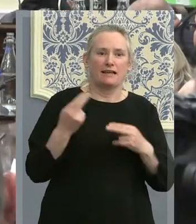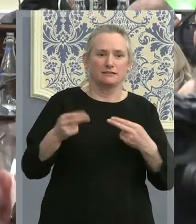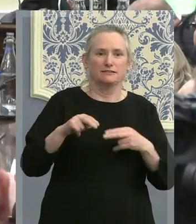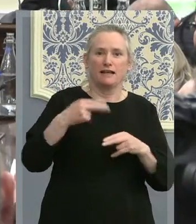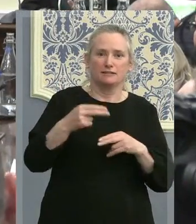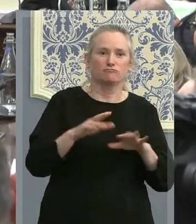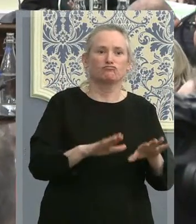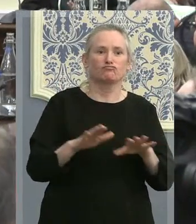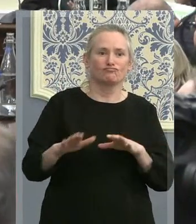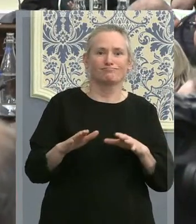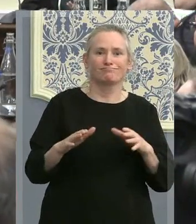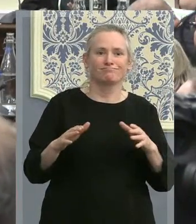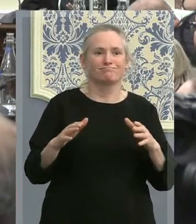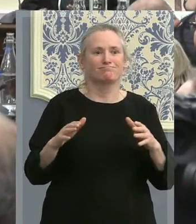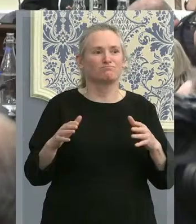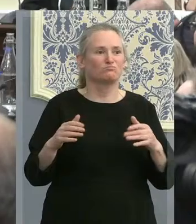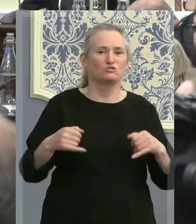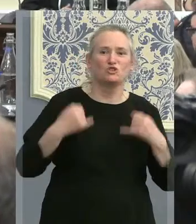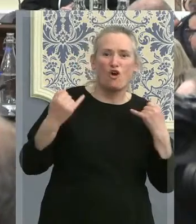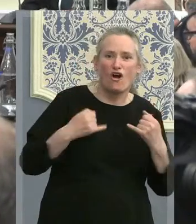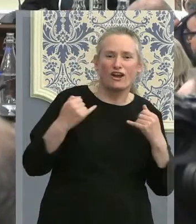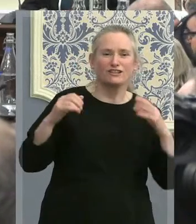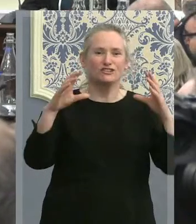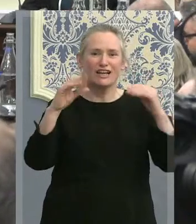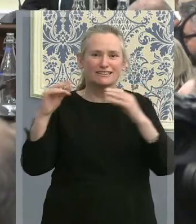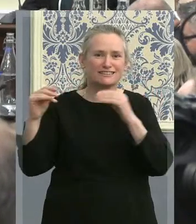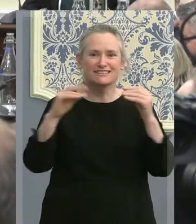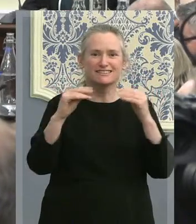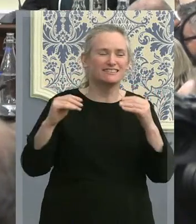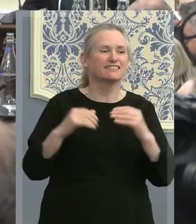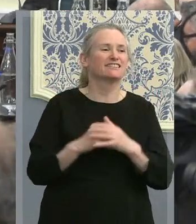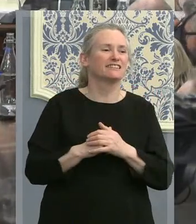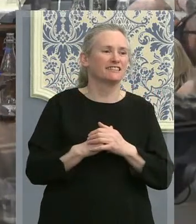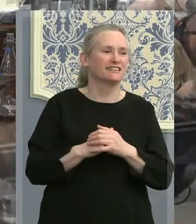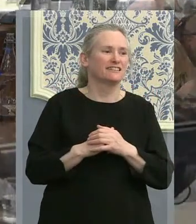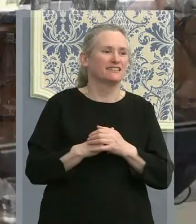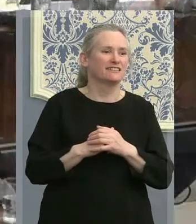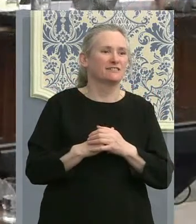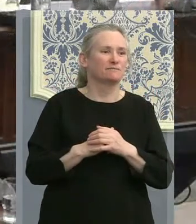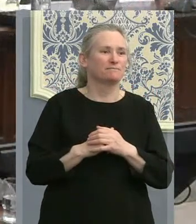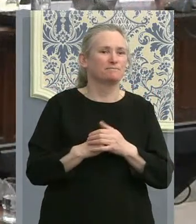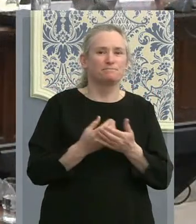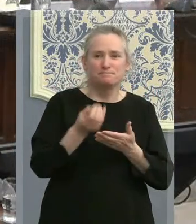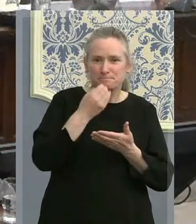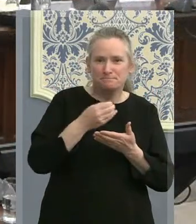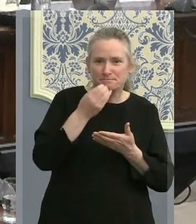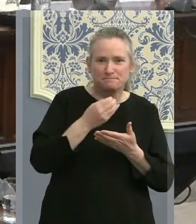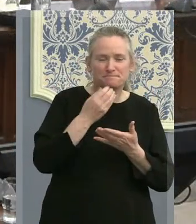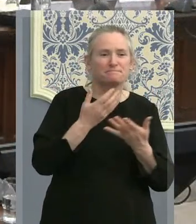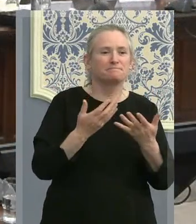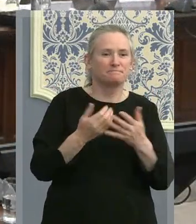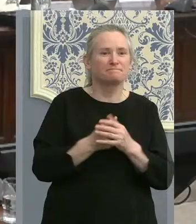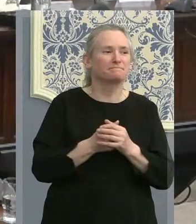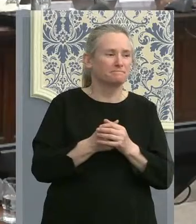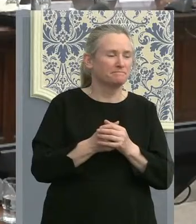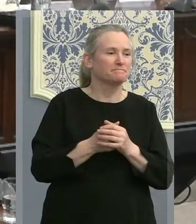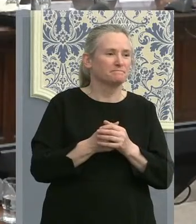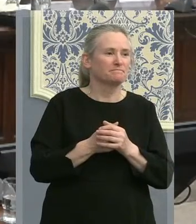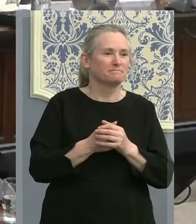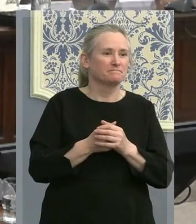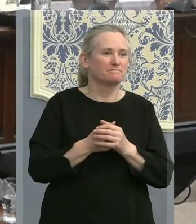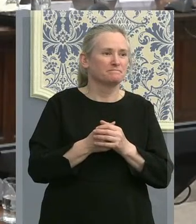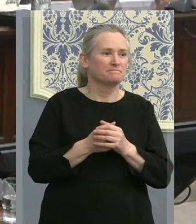of jollity and chat and repartee and fun in the next door in the